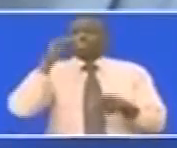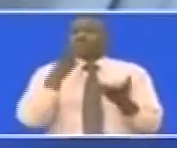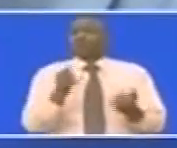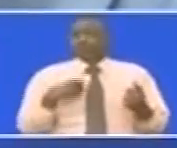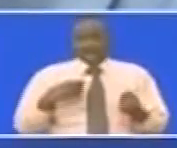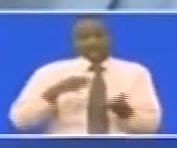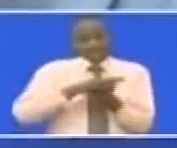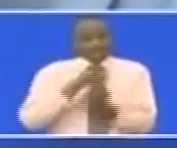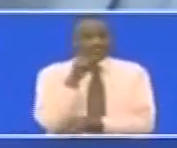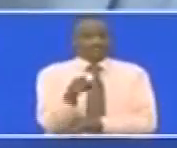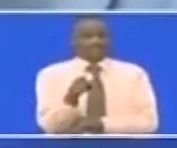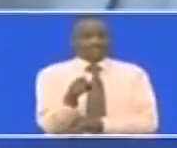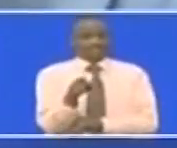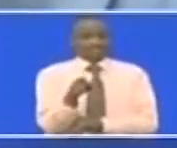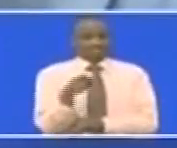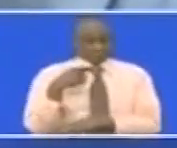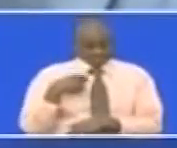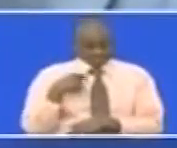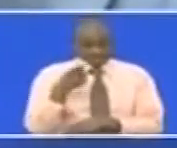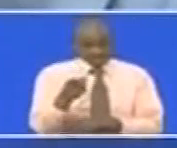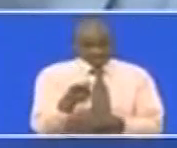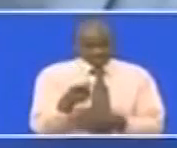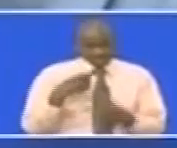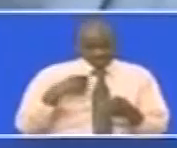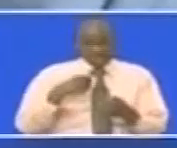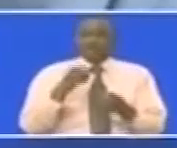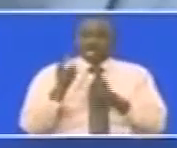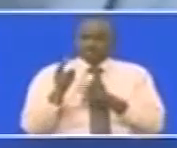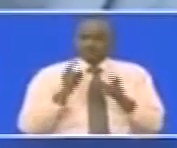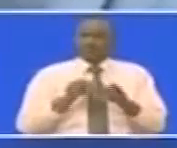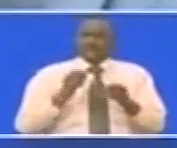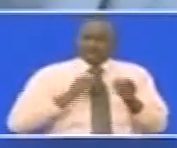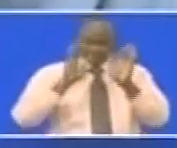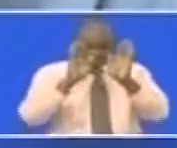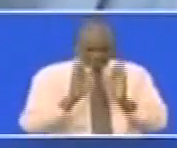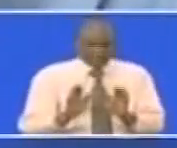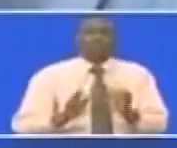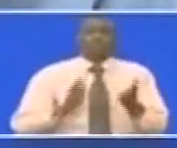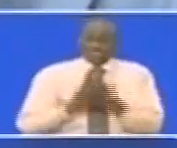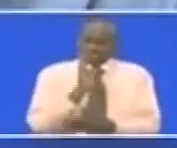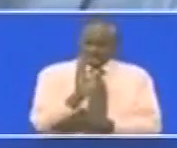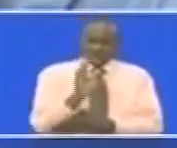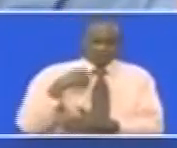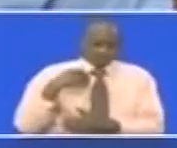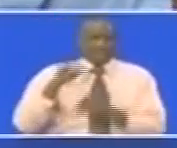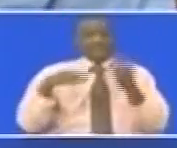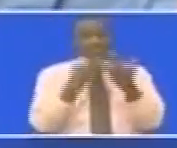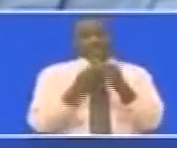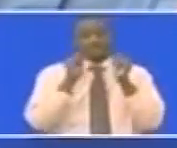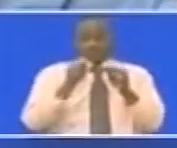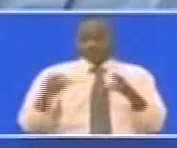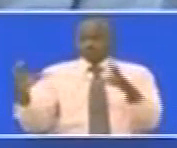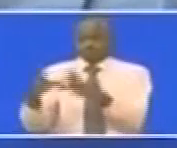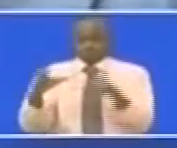letter have violated and subverted the fundamental rights and freedoms of the parties to the appeal, and third parties were